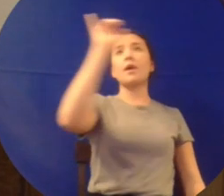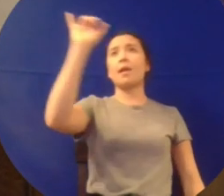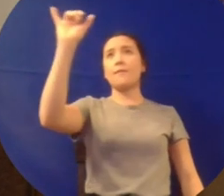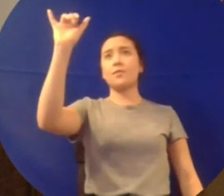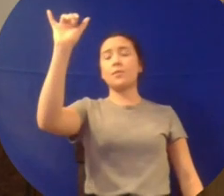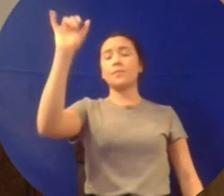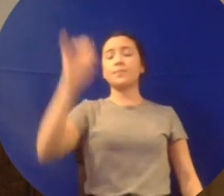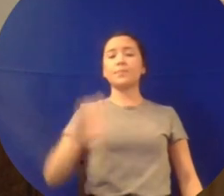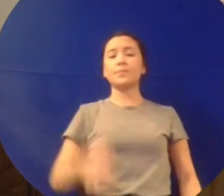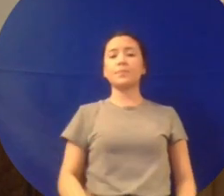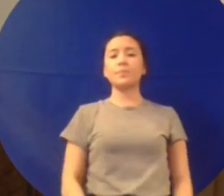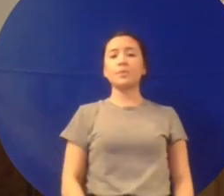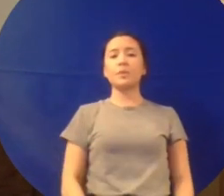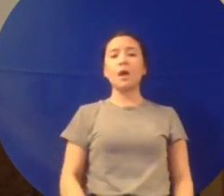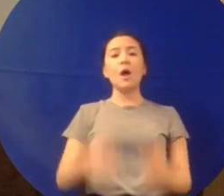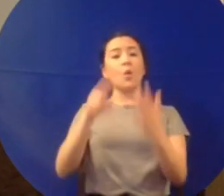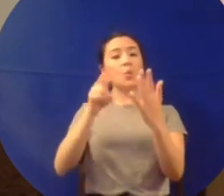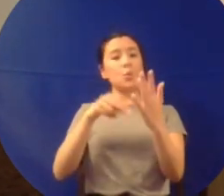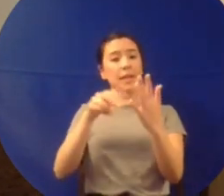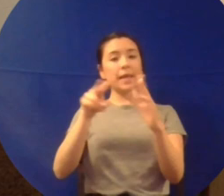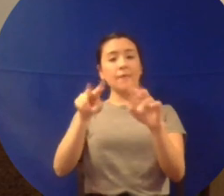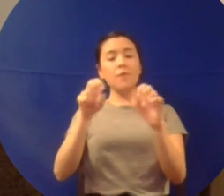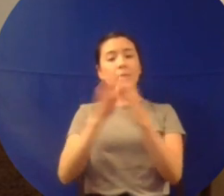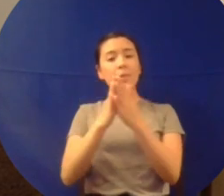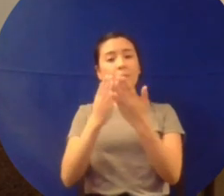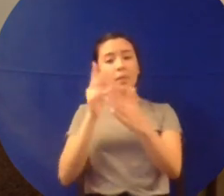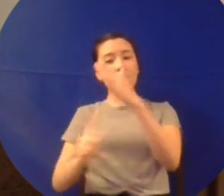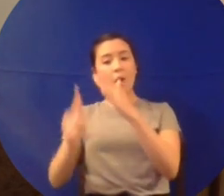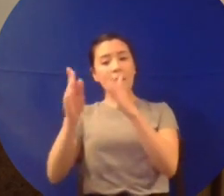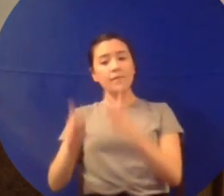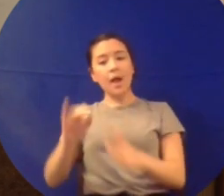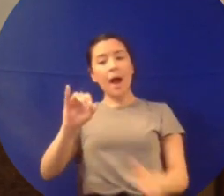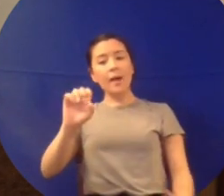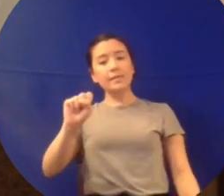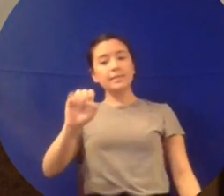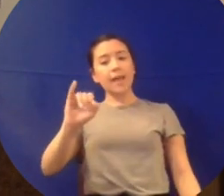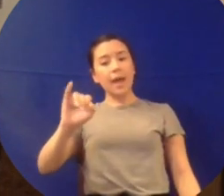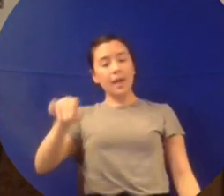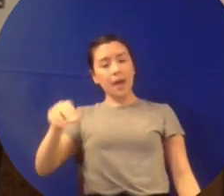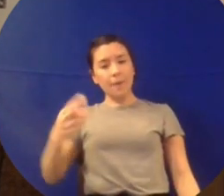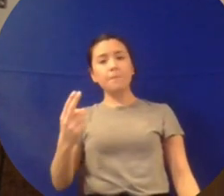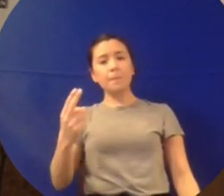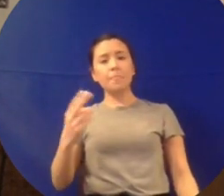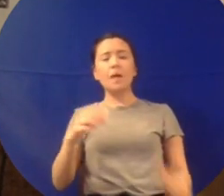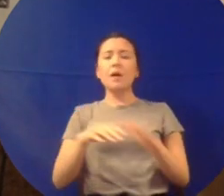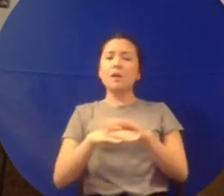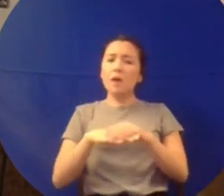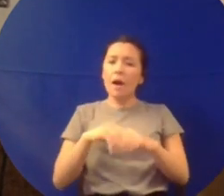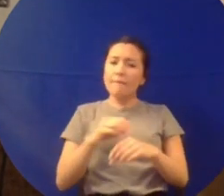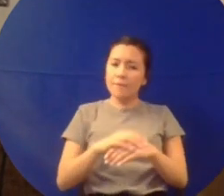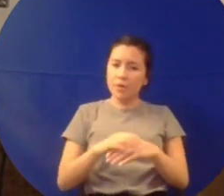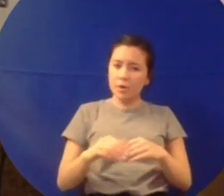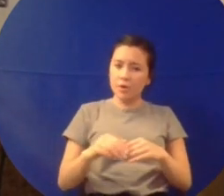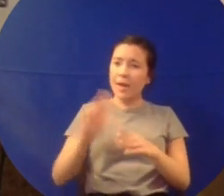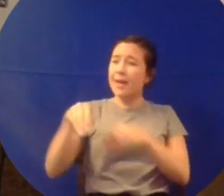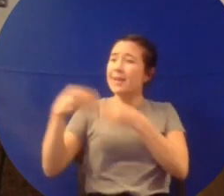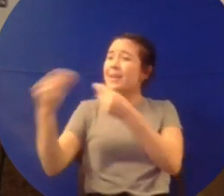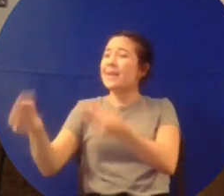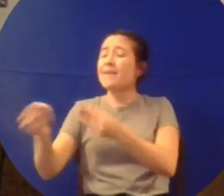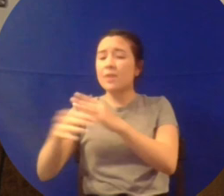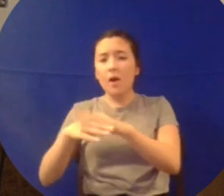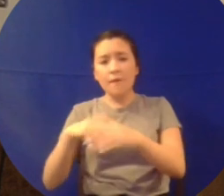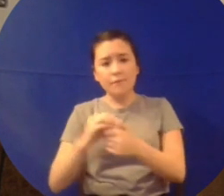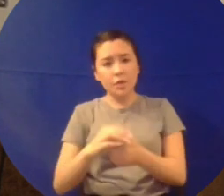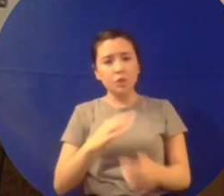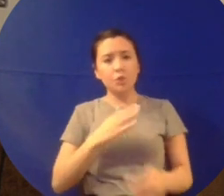A reading from the book of the prophet Isaiah. Comfort, give comfort to my people, says